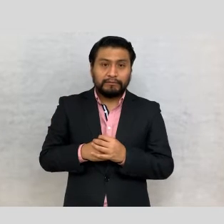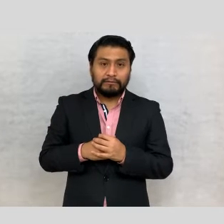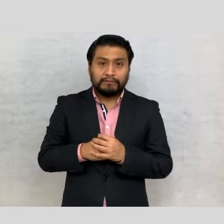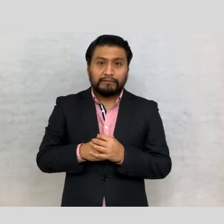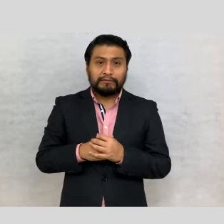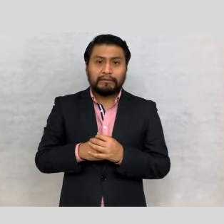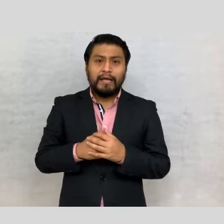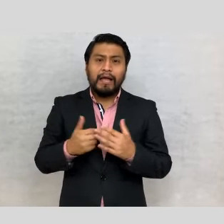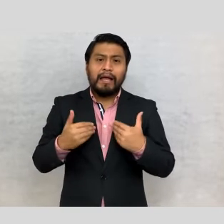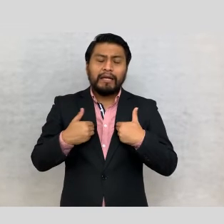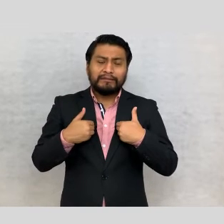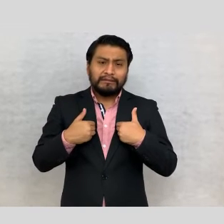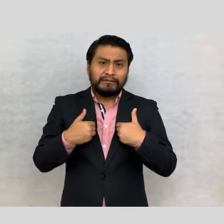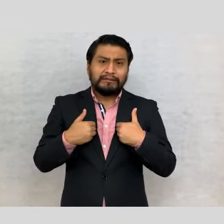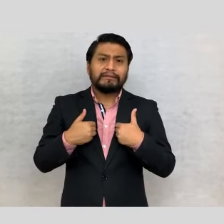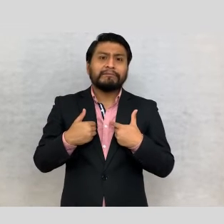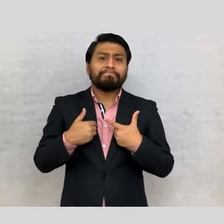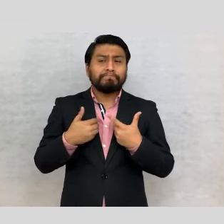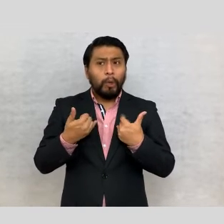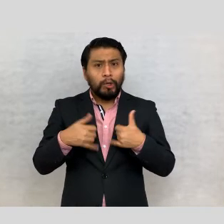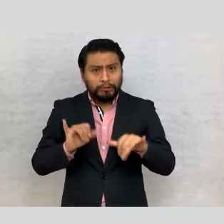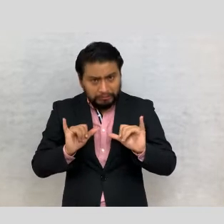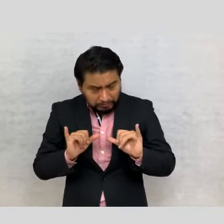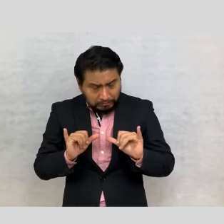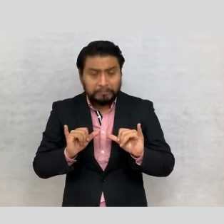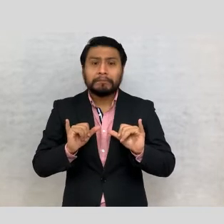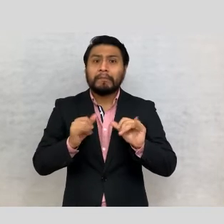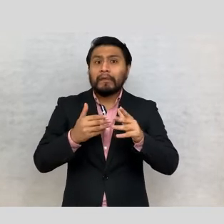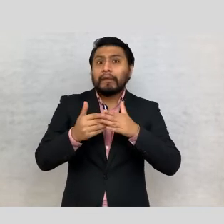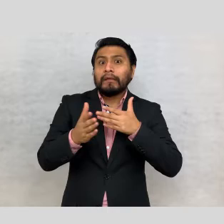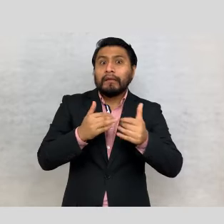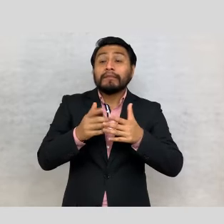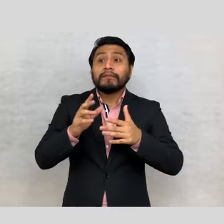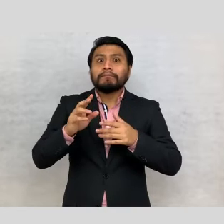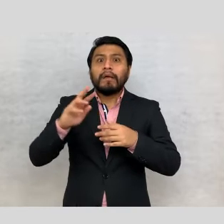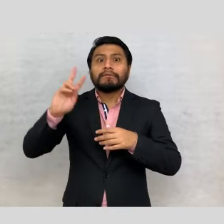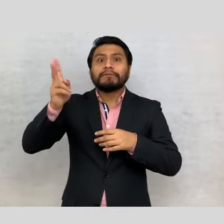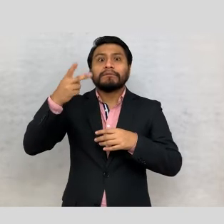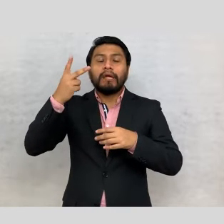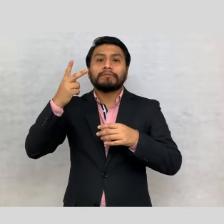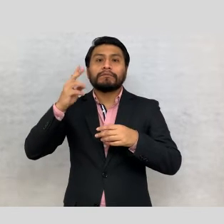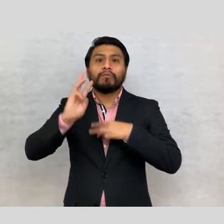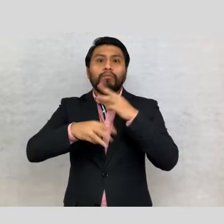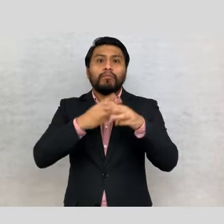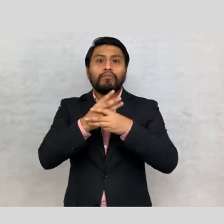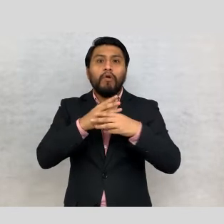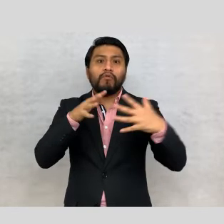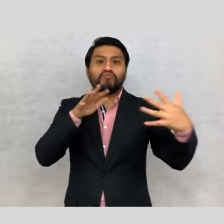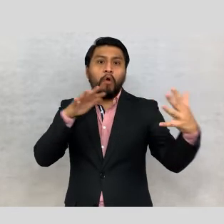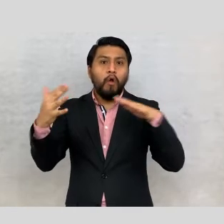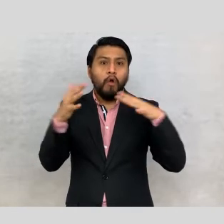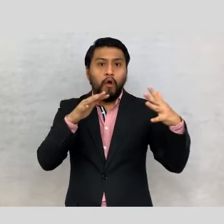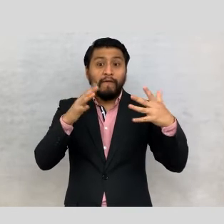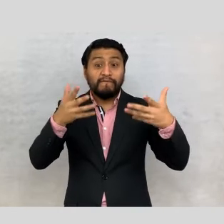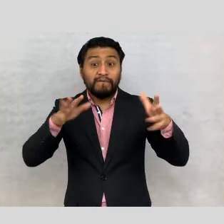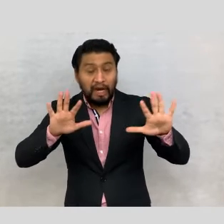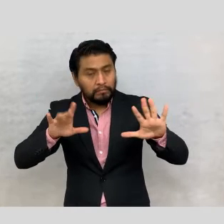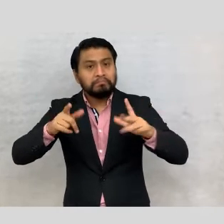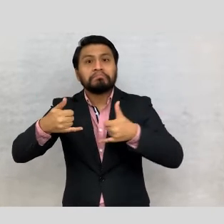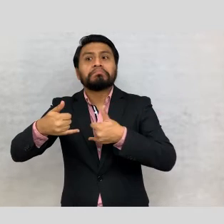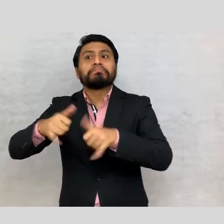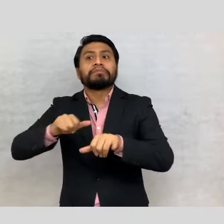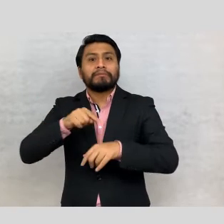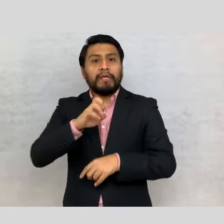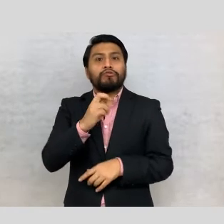has continued even after the Second World War, a time at which, as is well